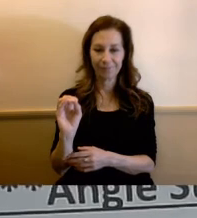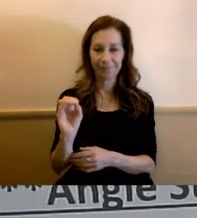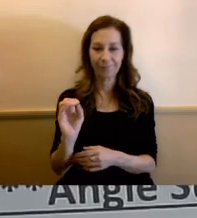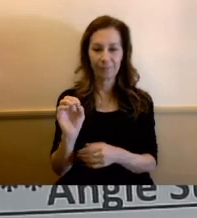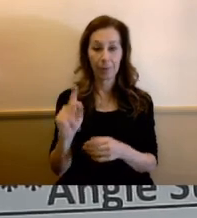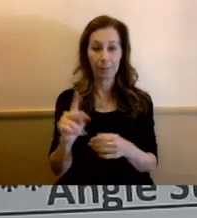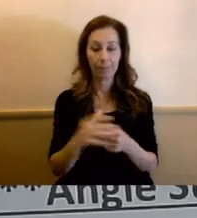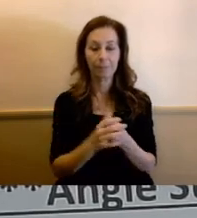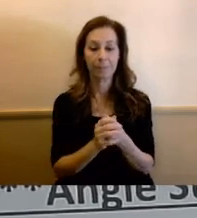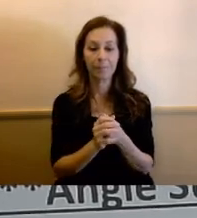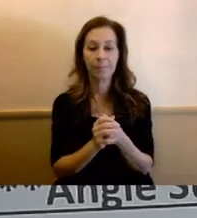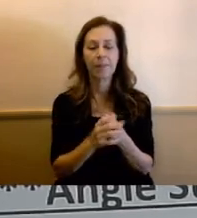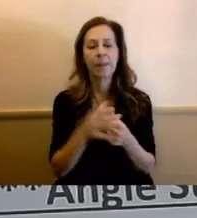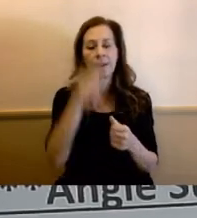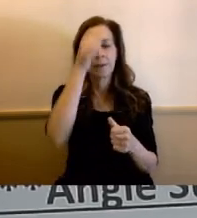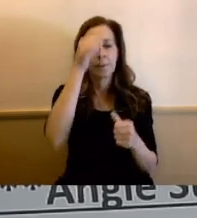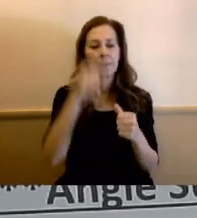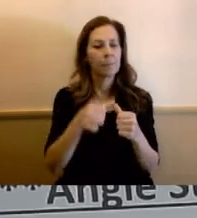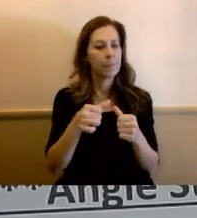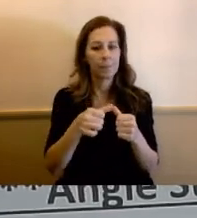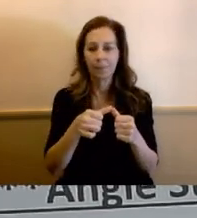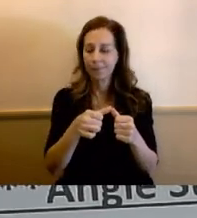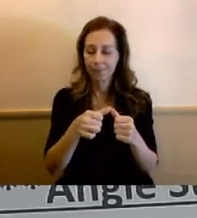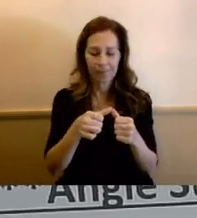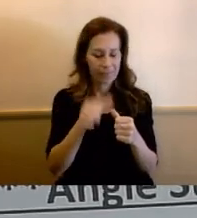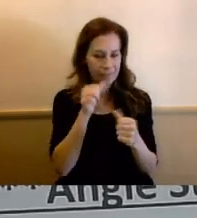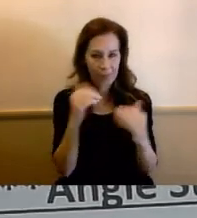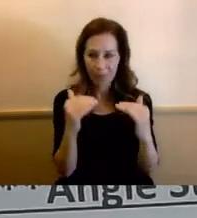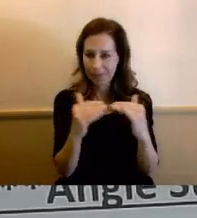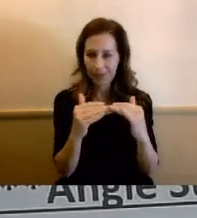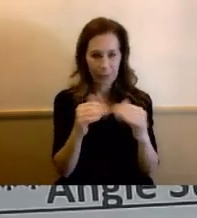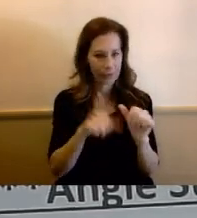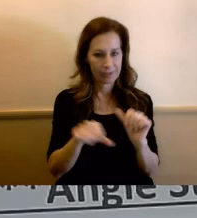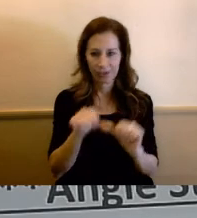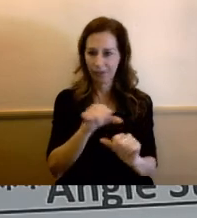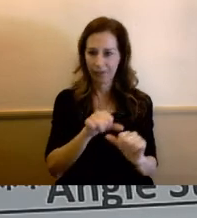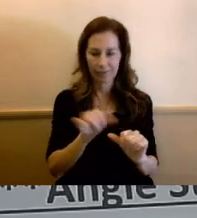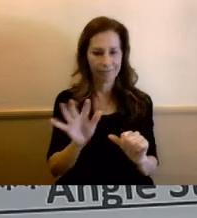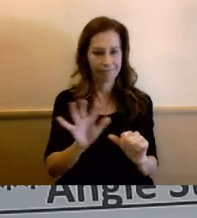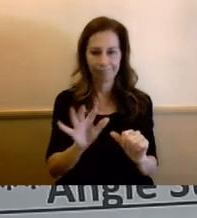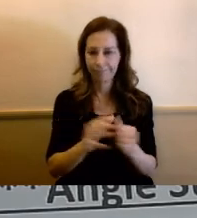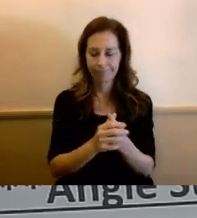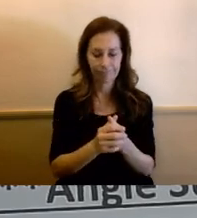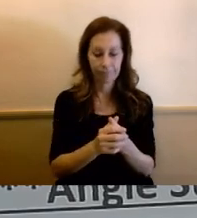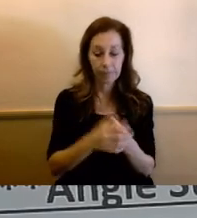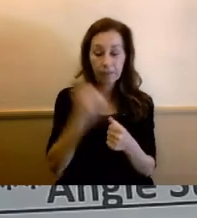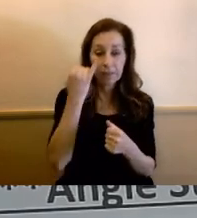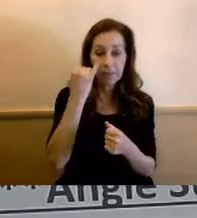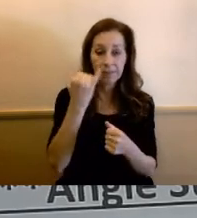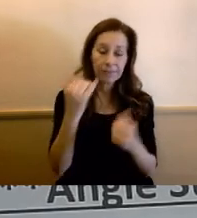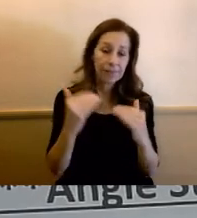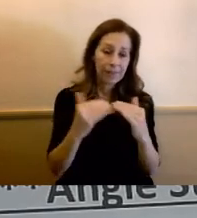And remember, these do not equal each other. If they equaled each other, I would